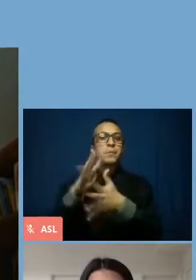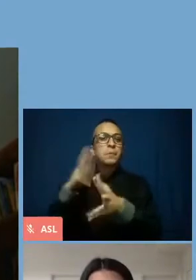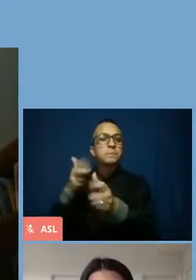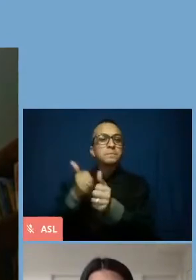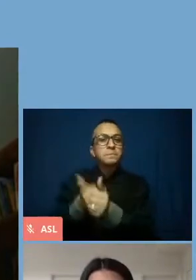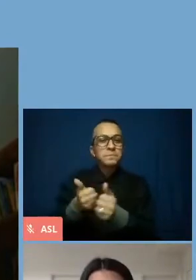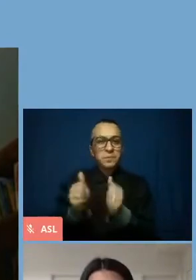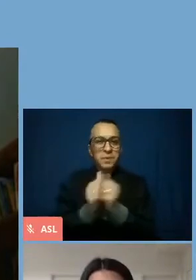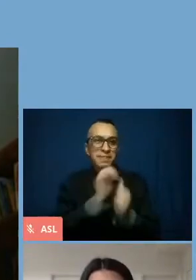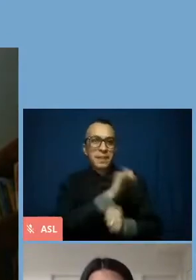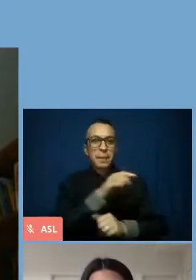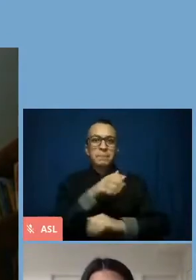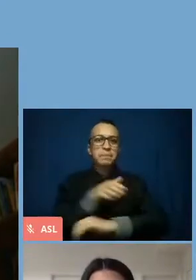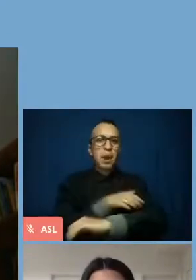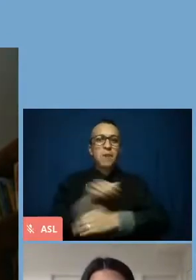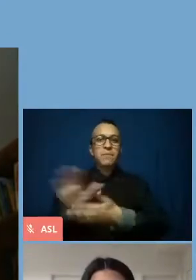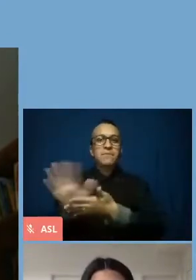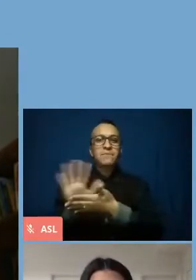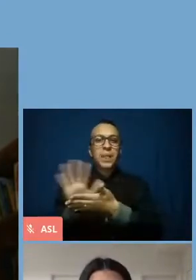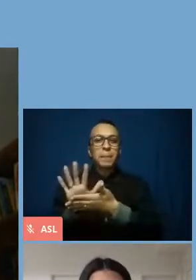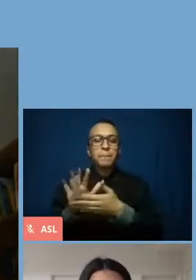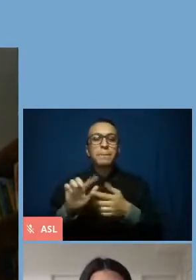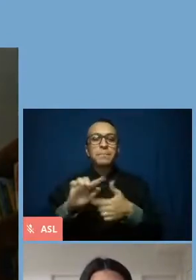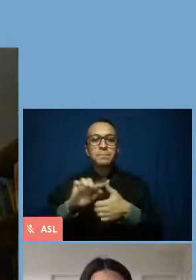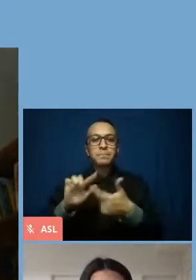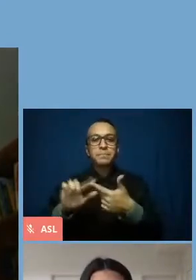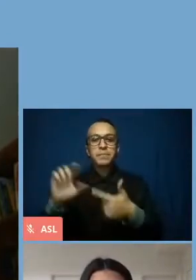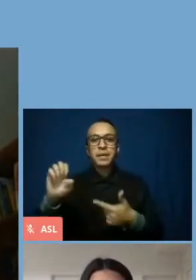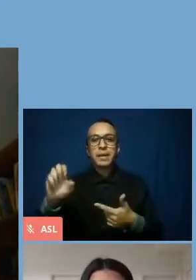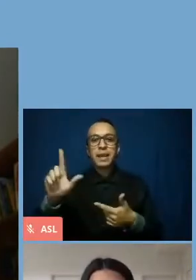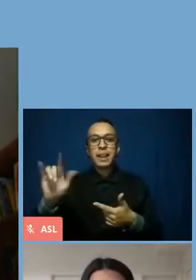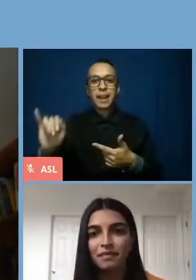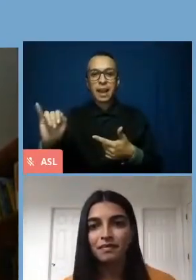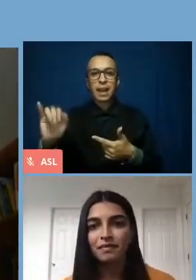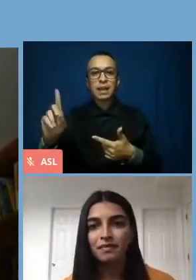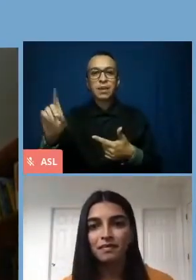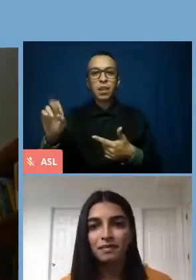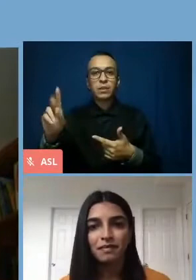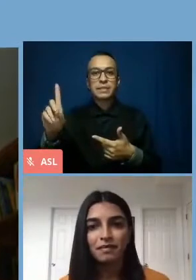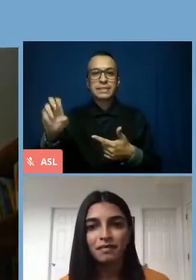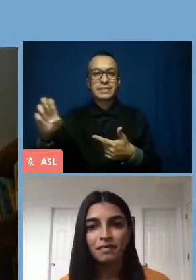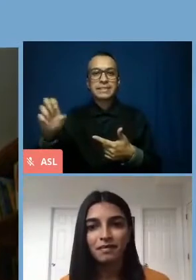powerful, powerful film. Gillard and Eli